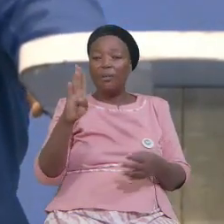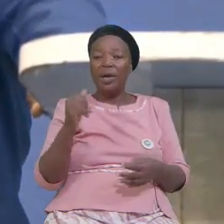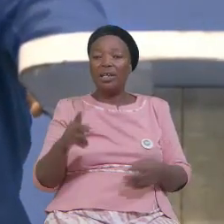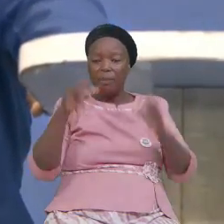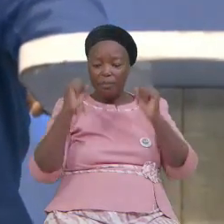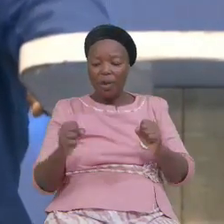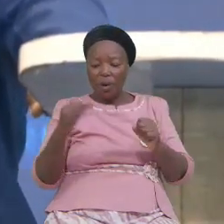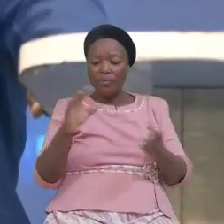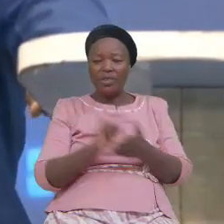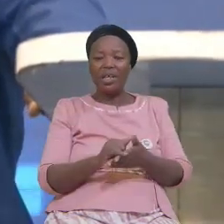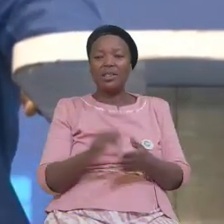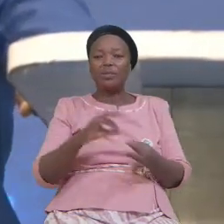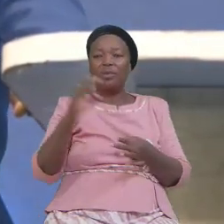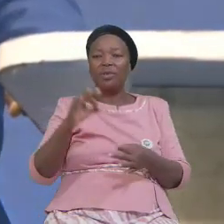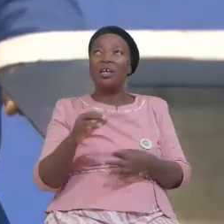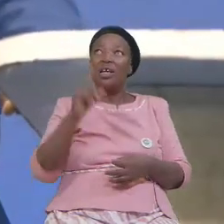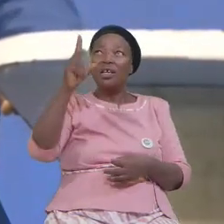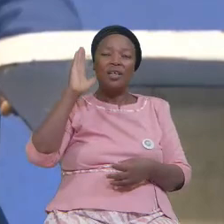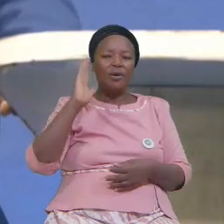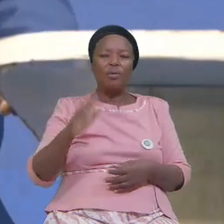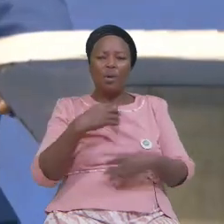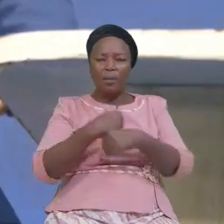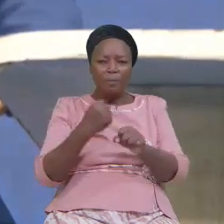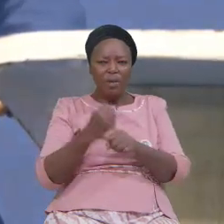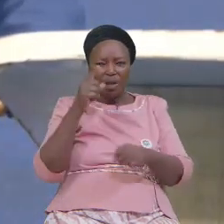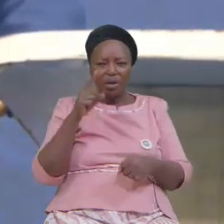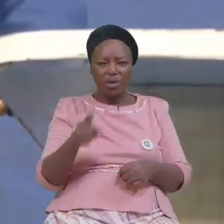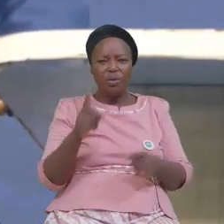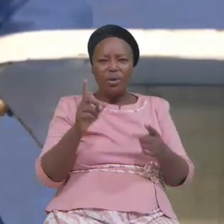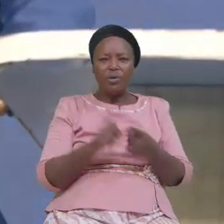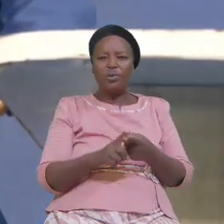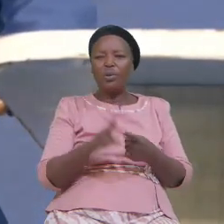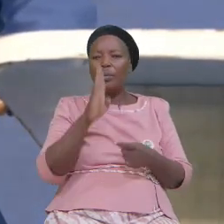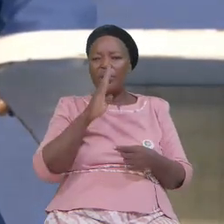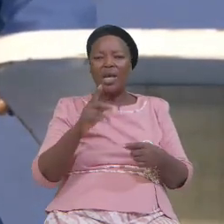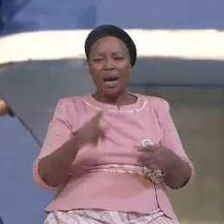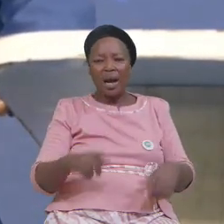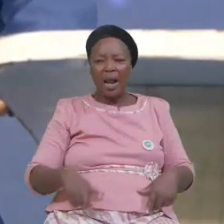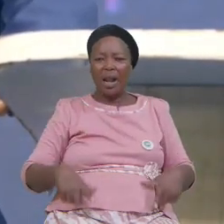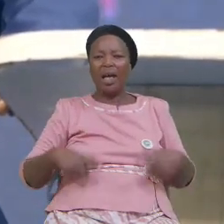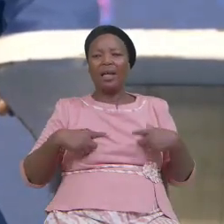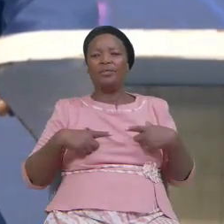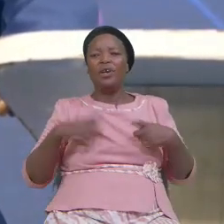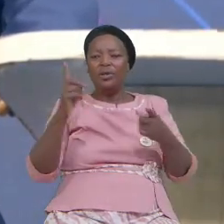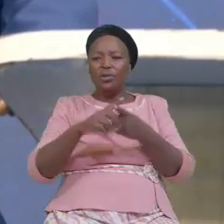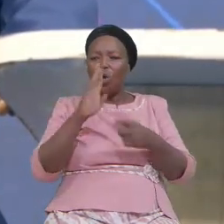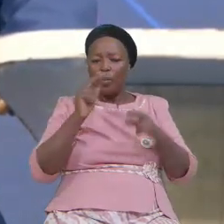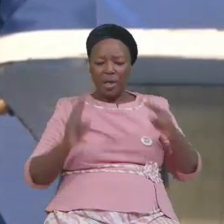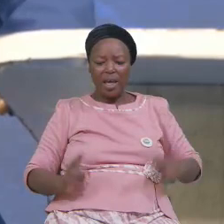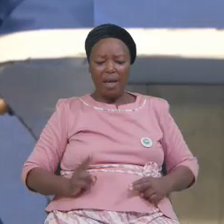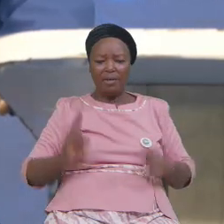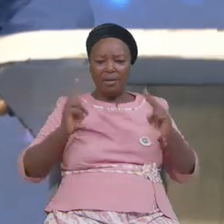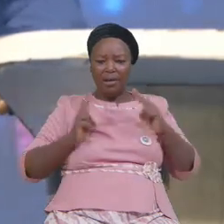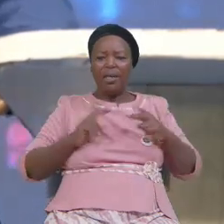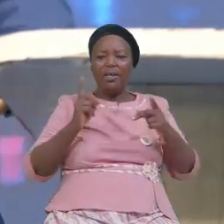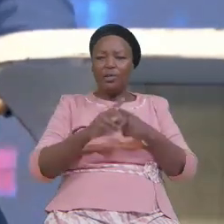that spirit, he will make you to be alive, to be healthy, to be